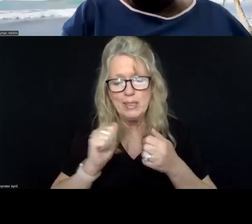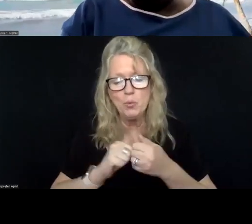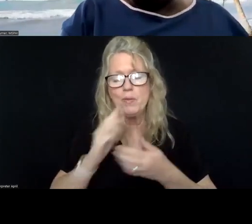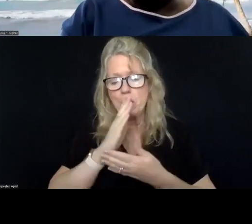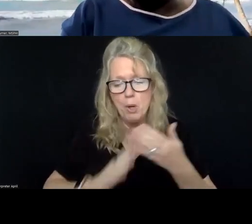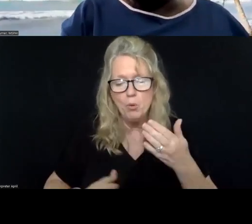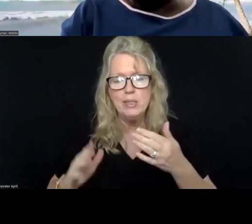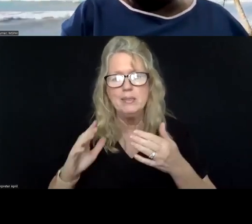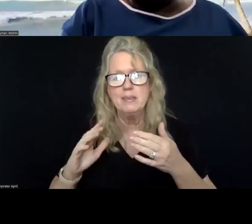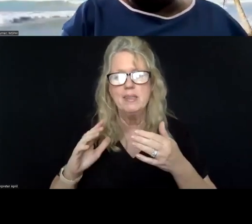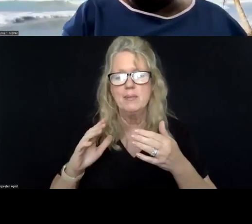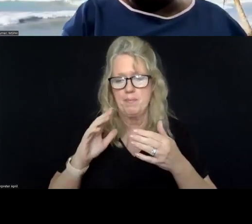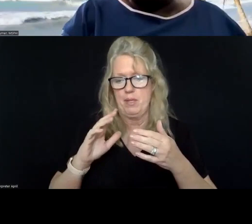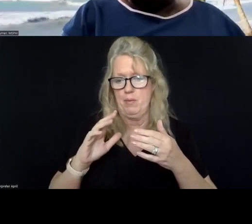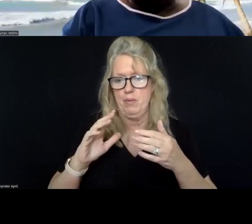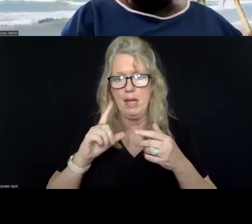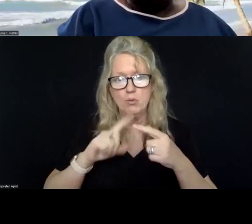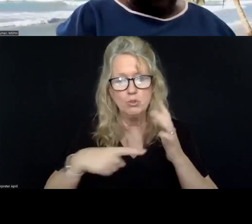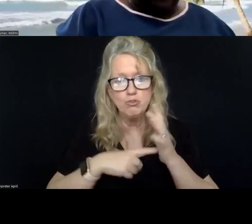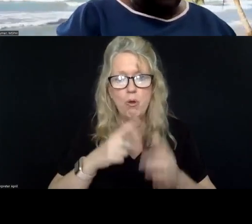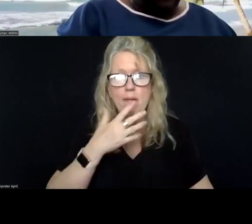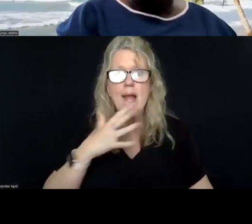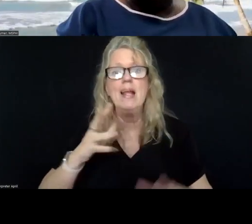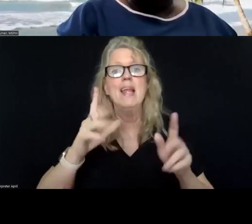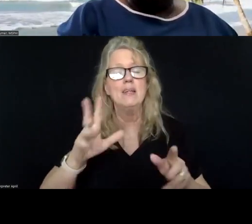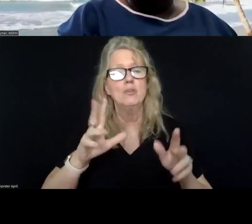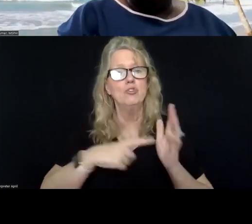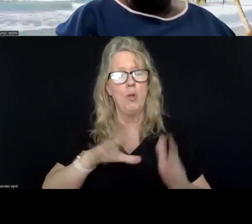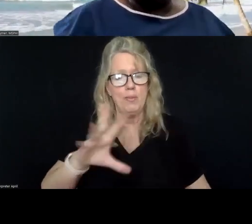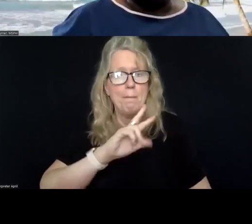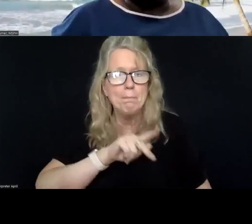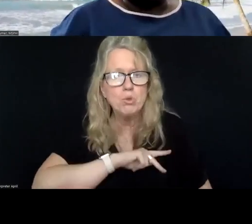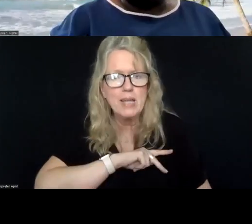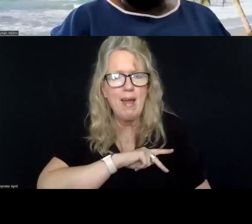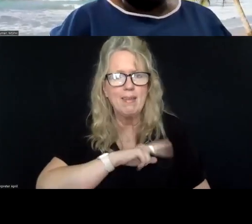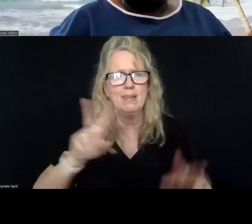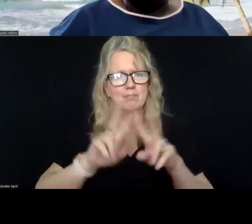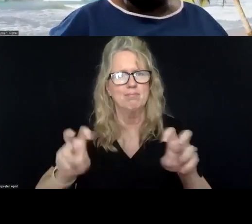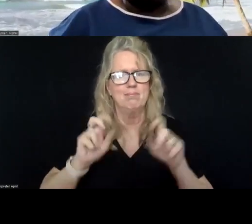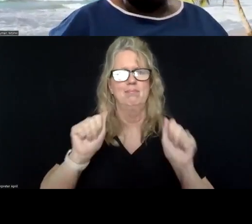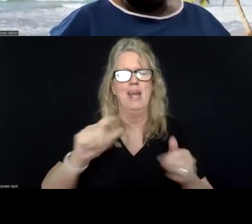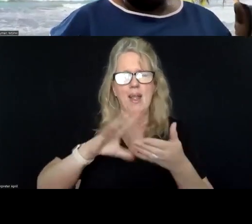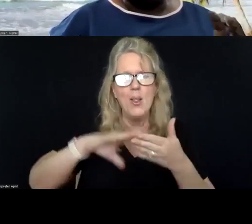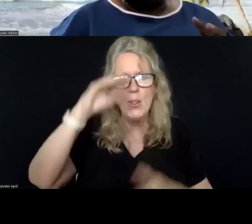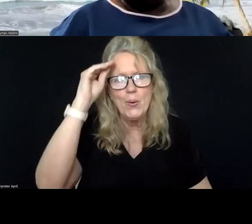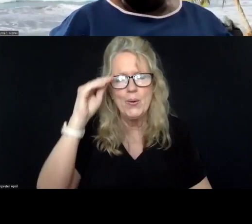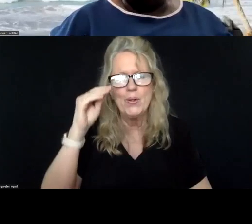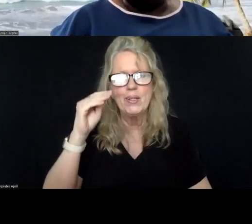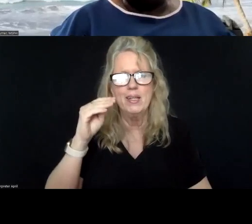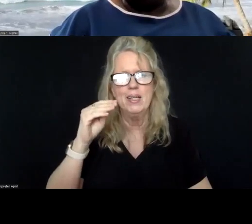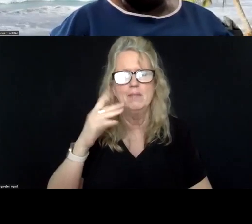component, which was real colors, which was like a personality assessment, so that they can learn how to